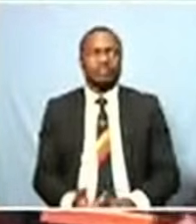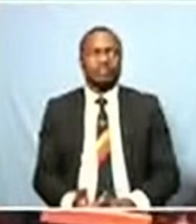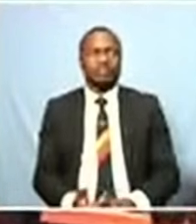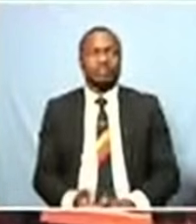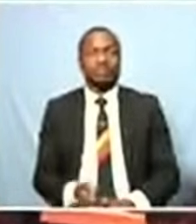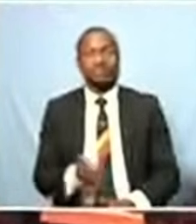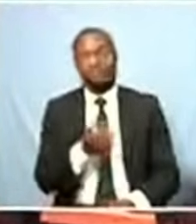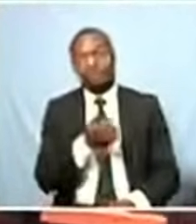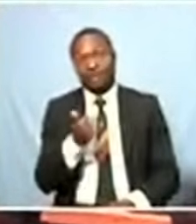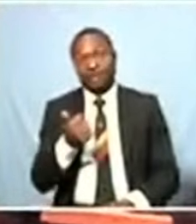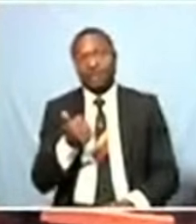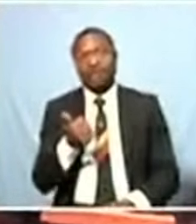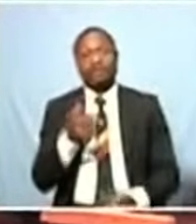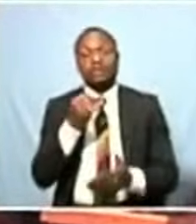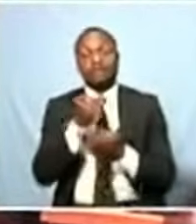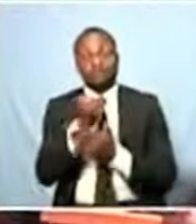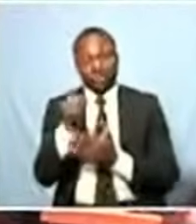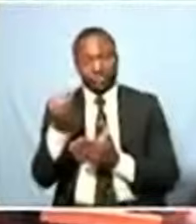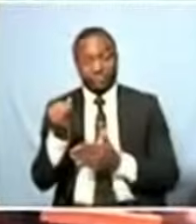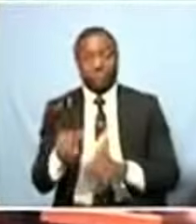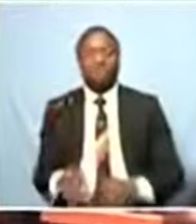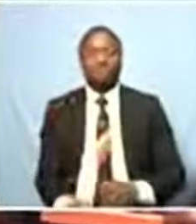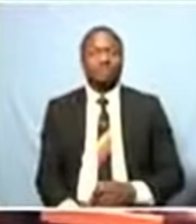Other pressing issues.